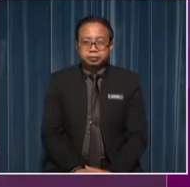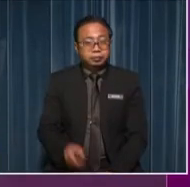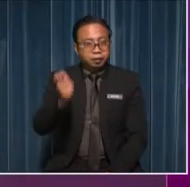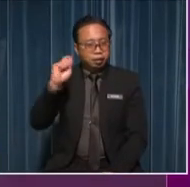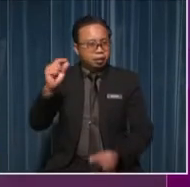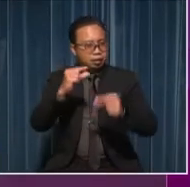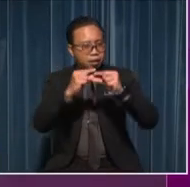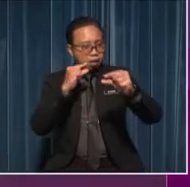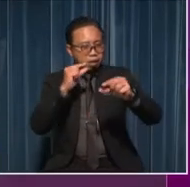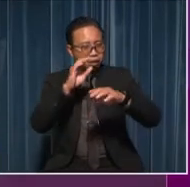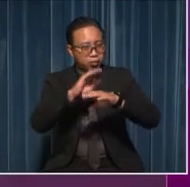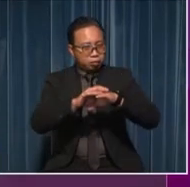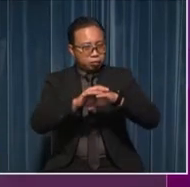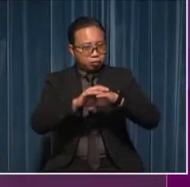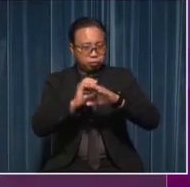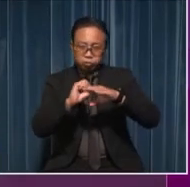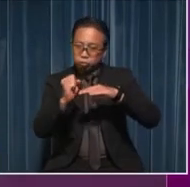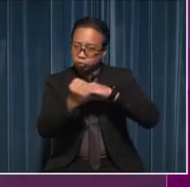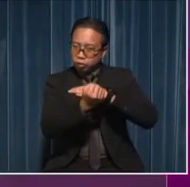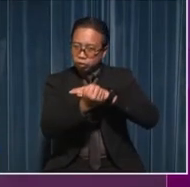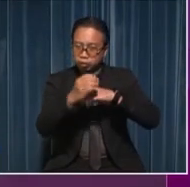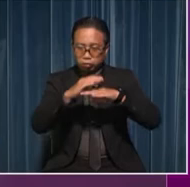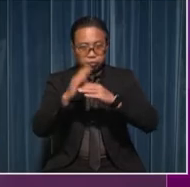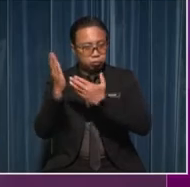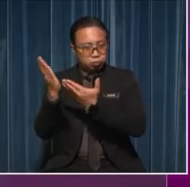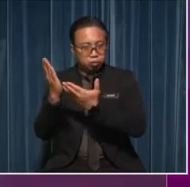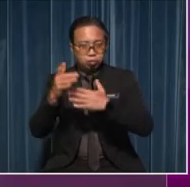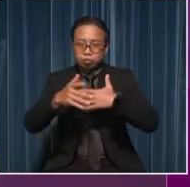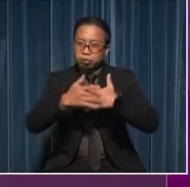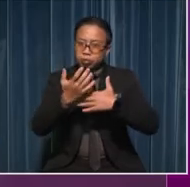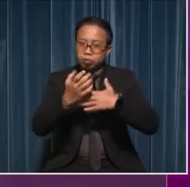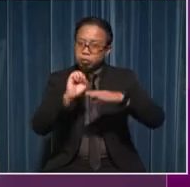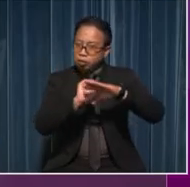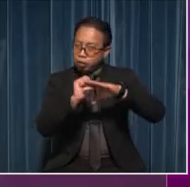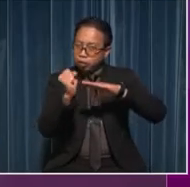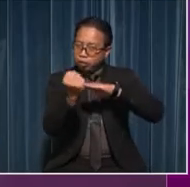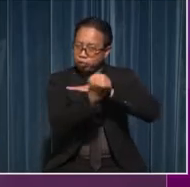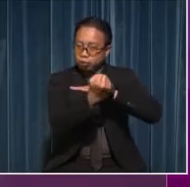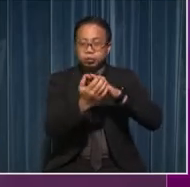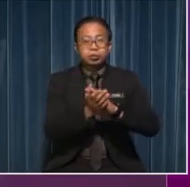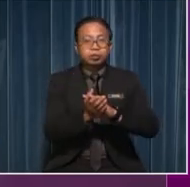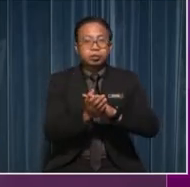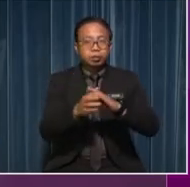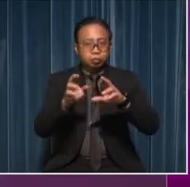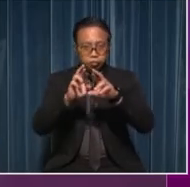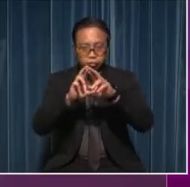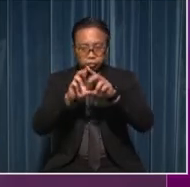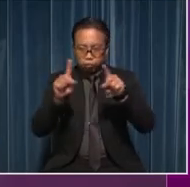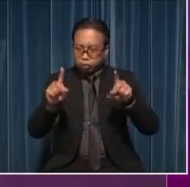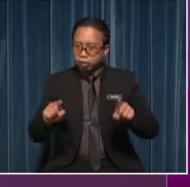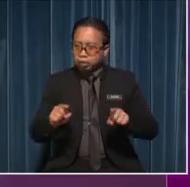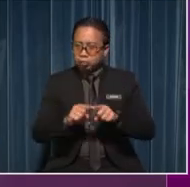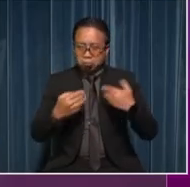The line on the side as shown on the screen is called an edge, and a square prism